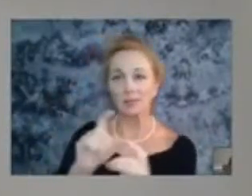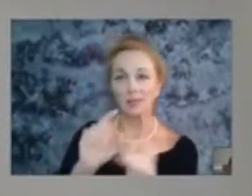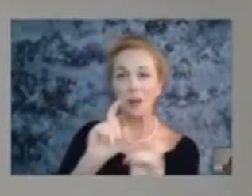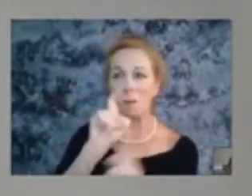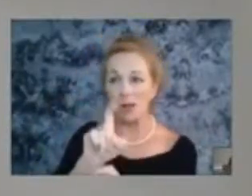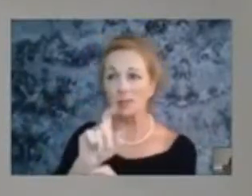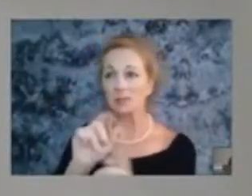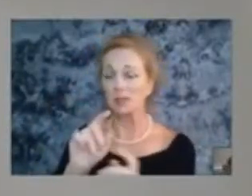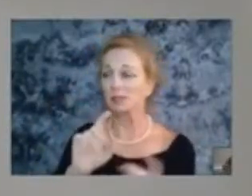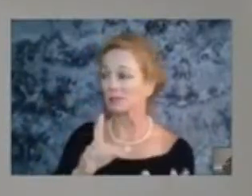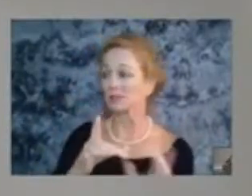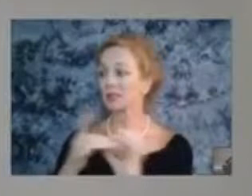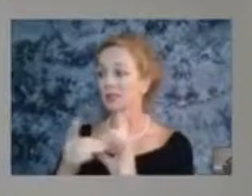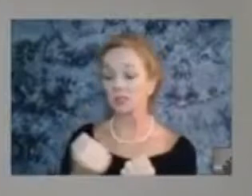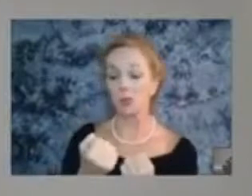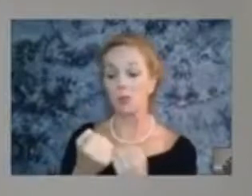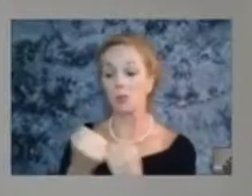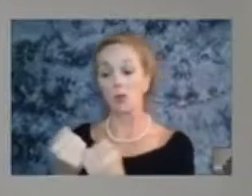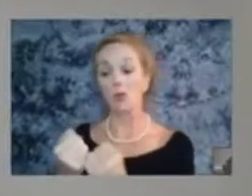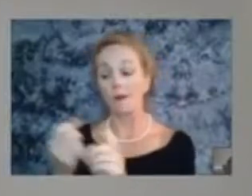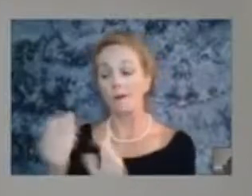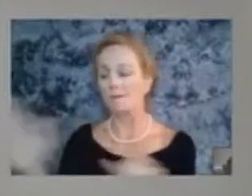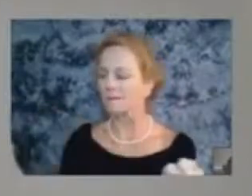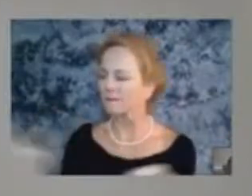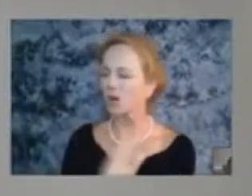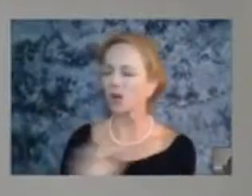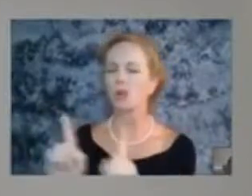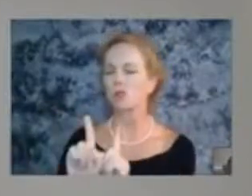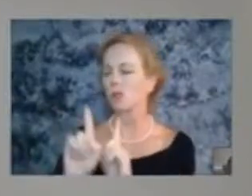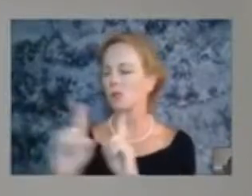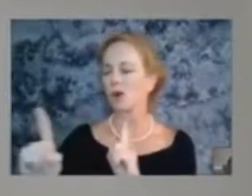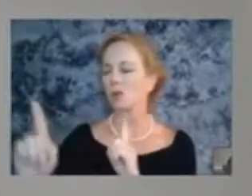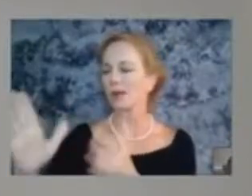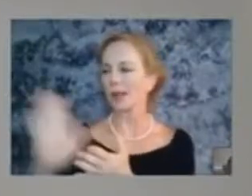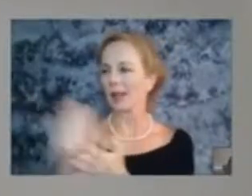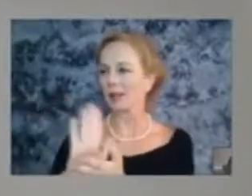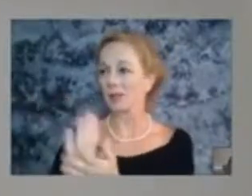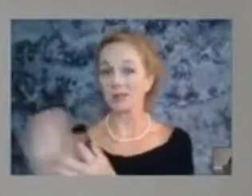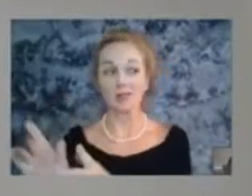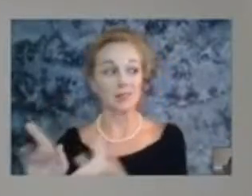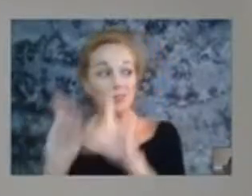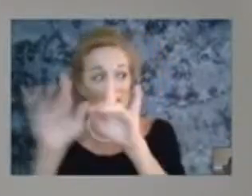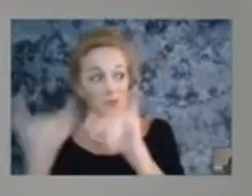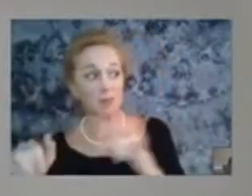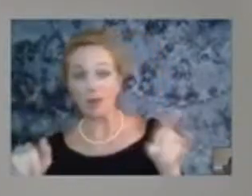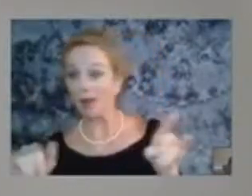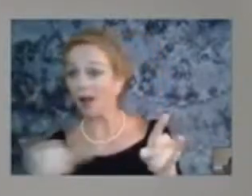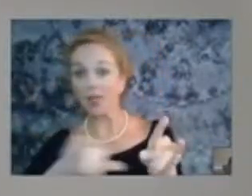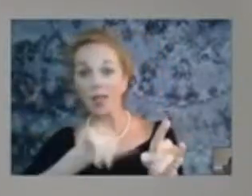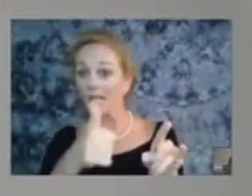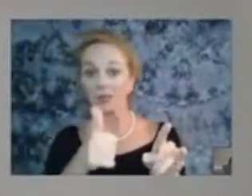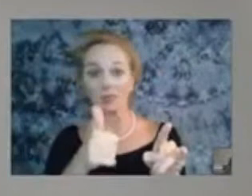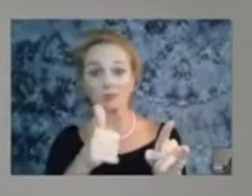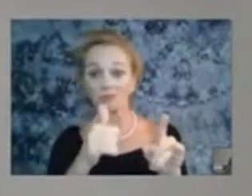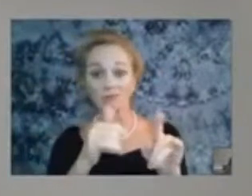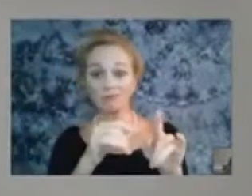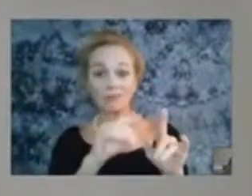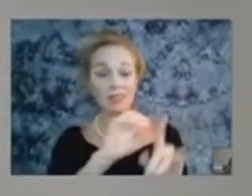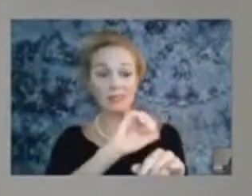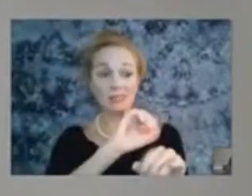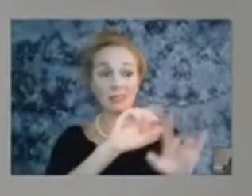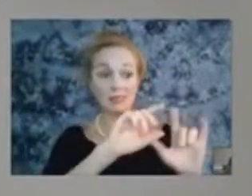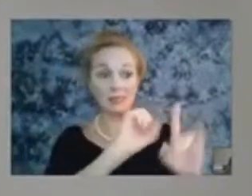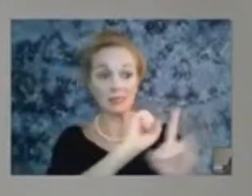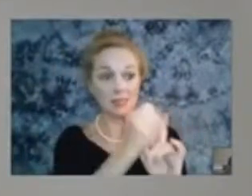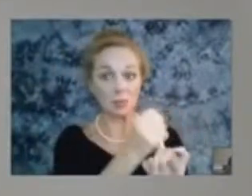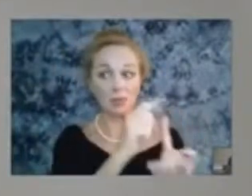remote academy as well as the 3 other tracks. Any mass changes to the attendance and enrollment in the full remote